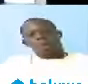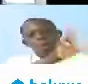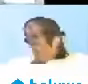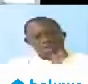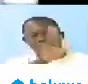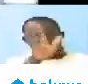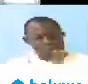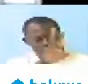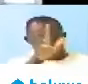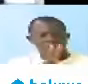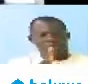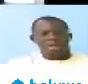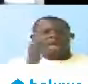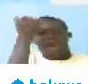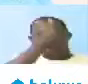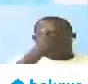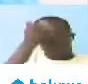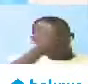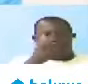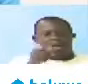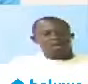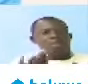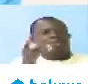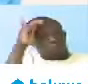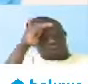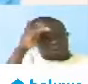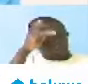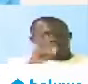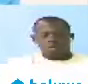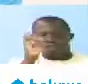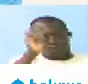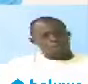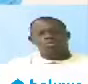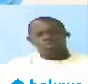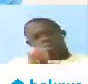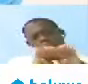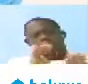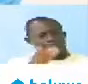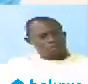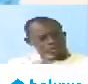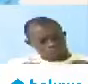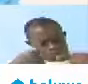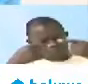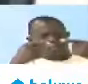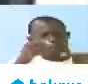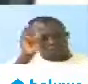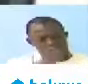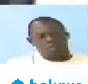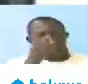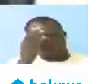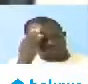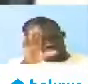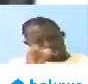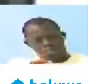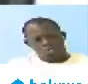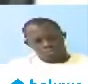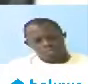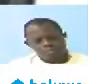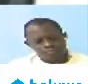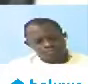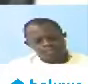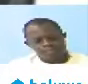to the issue. Kami boleh menyentiko. Ebe memfana mengisata kantenga. Fana mialang ko. Nyabu warta bagel anu aku maya bar bermuai